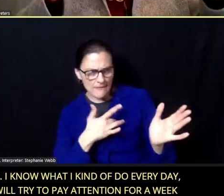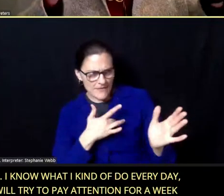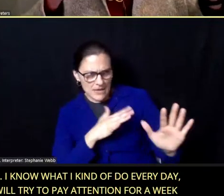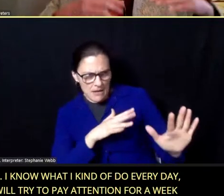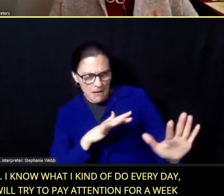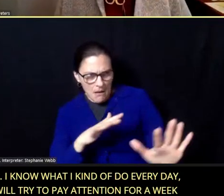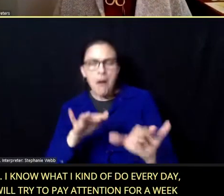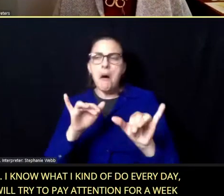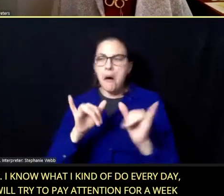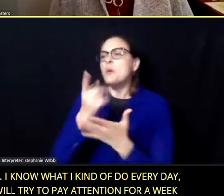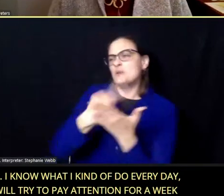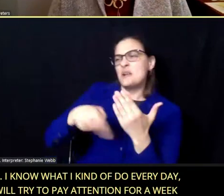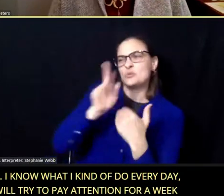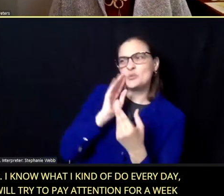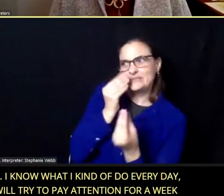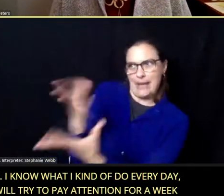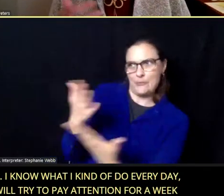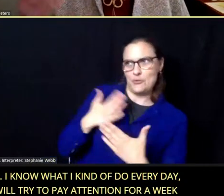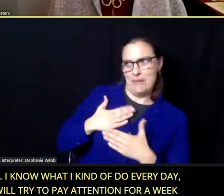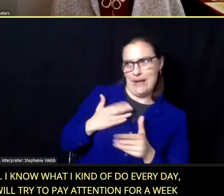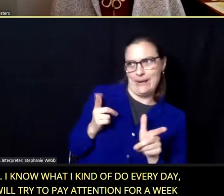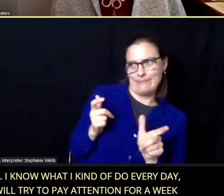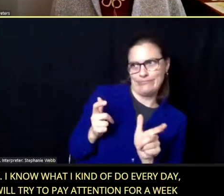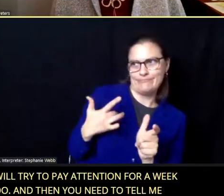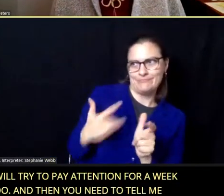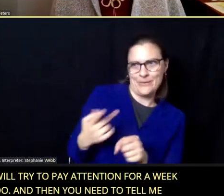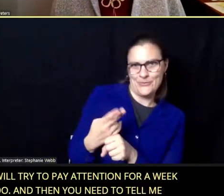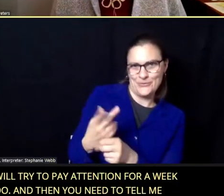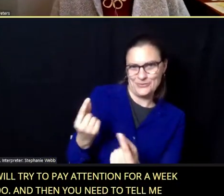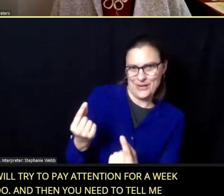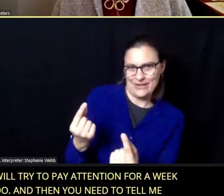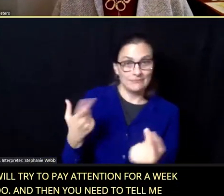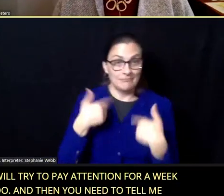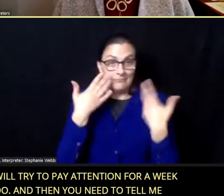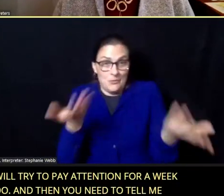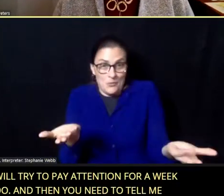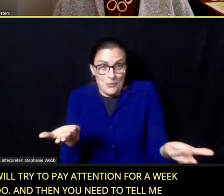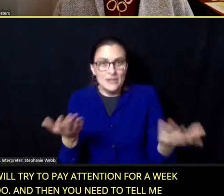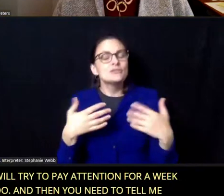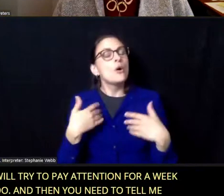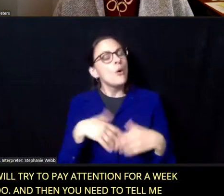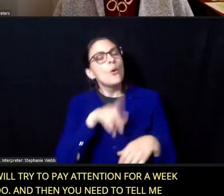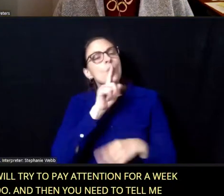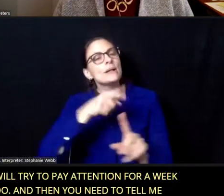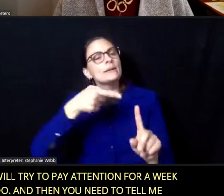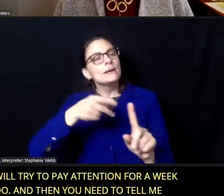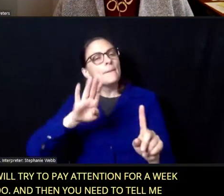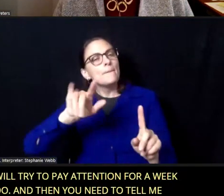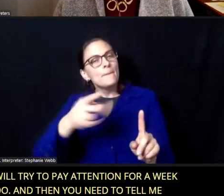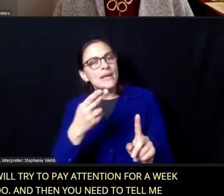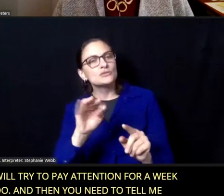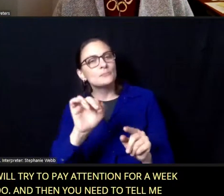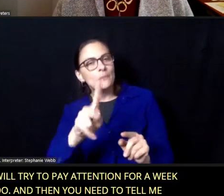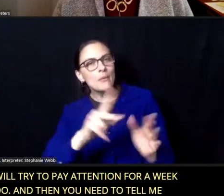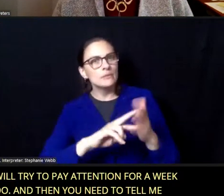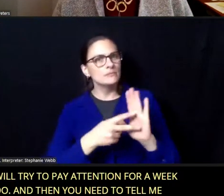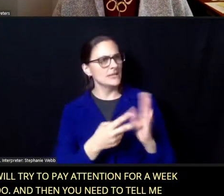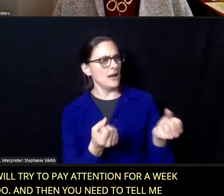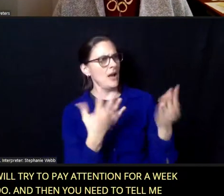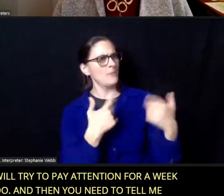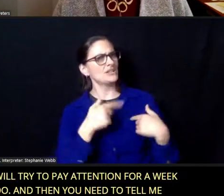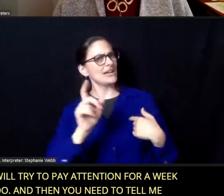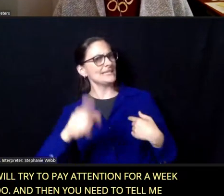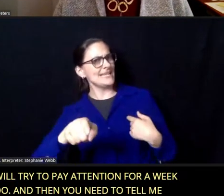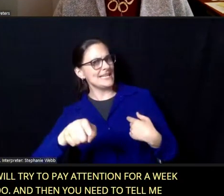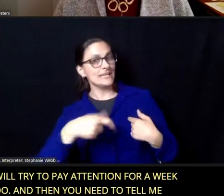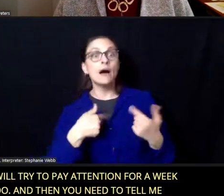how much do I need? I want to pay less, but I also want to have enough. Okay. Yeah, that's helpful. I'd like for you for